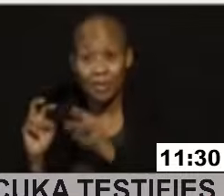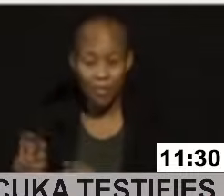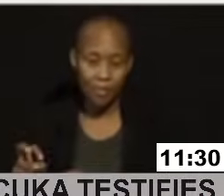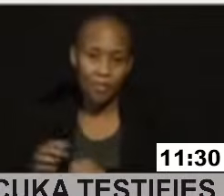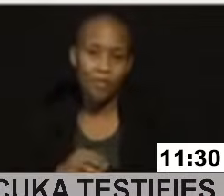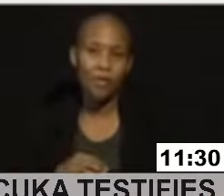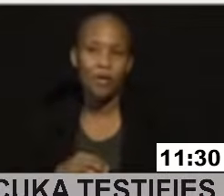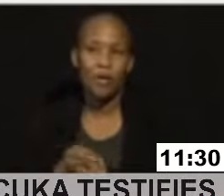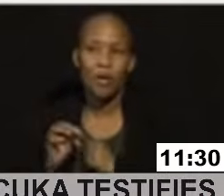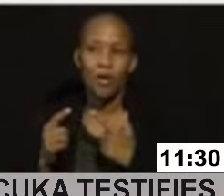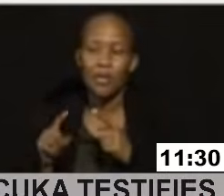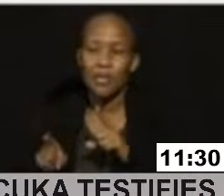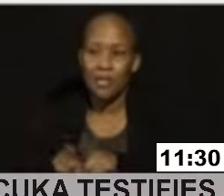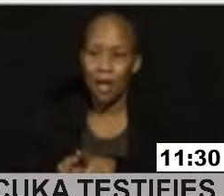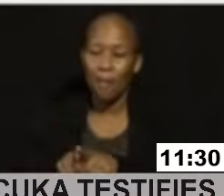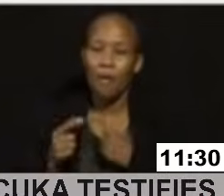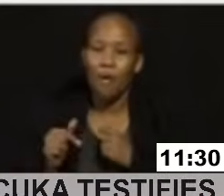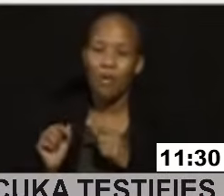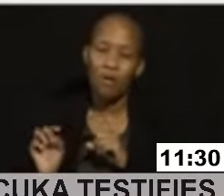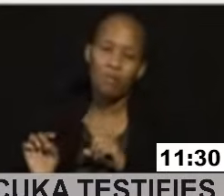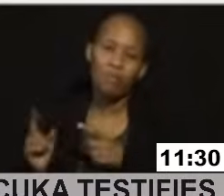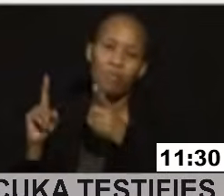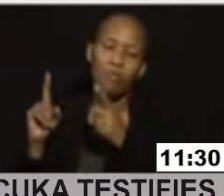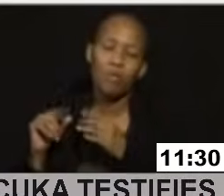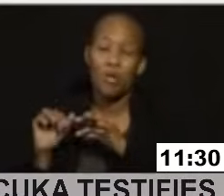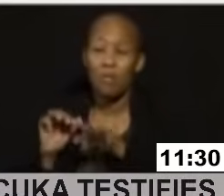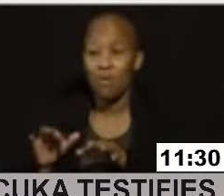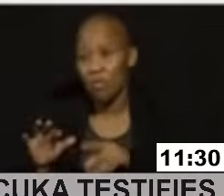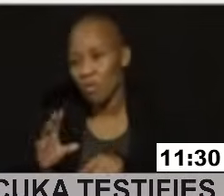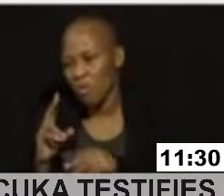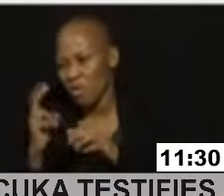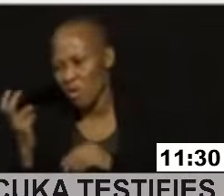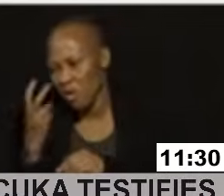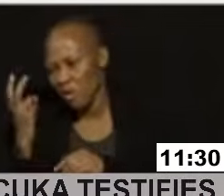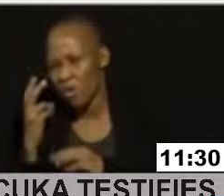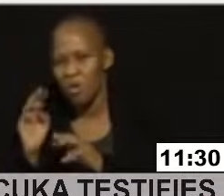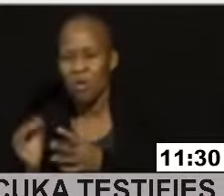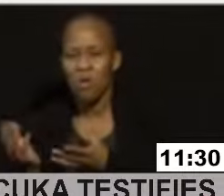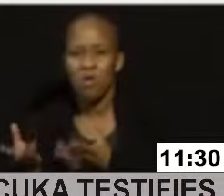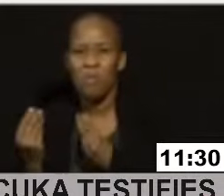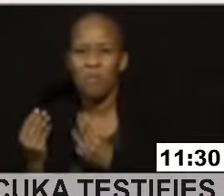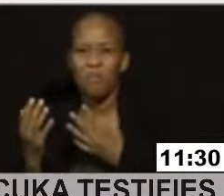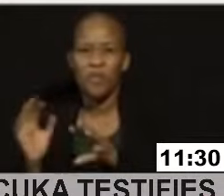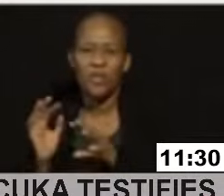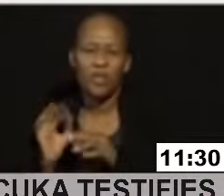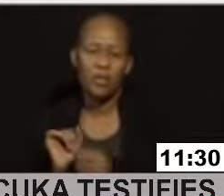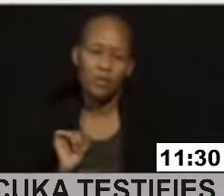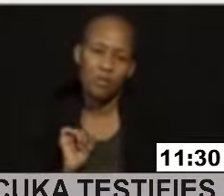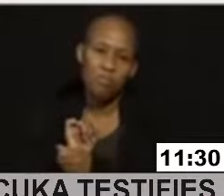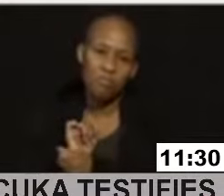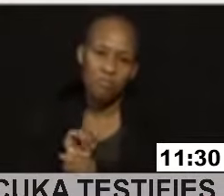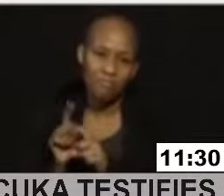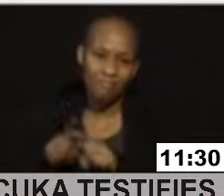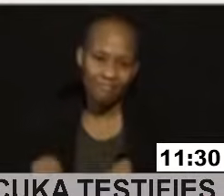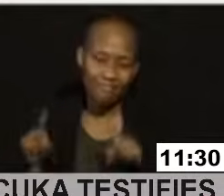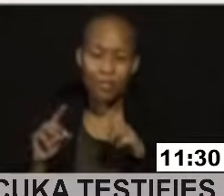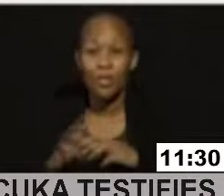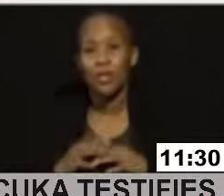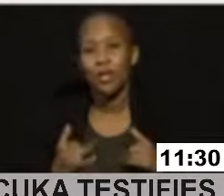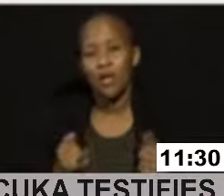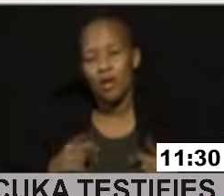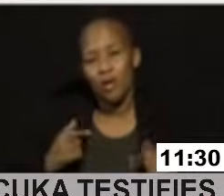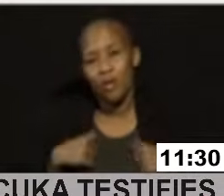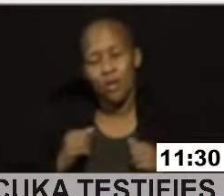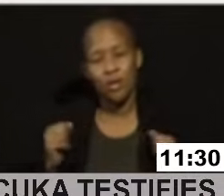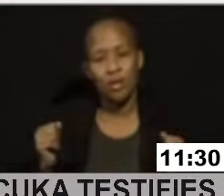were able to succeed, to find those people, prosecute them, and have them sentenced. So we dealt with those